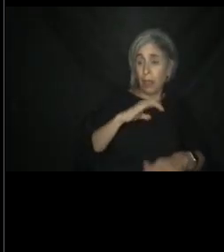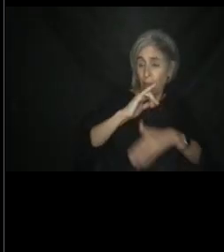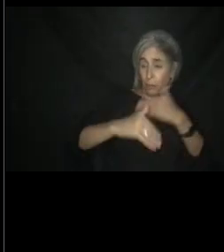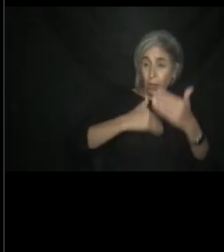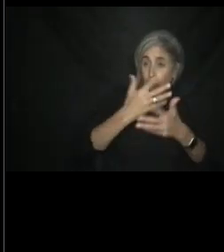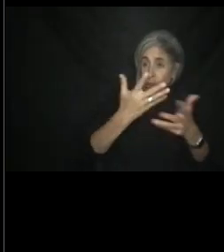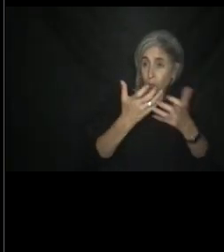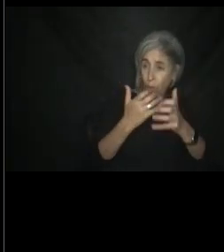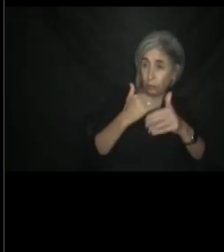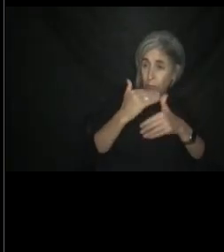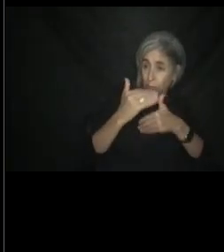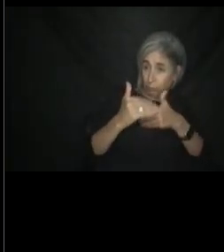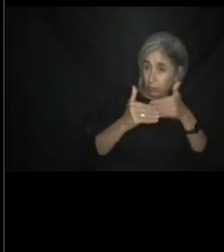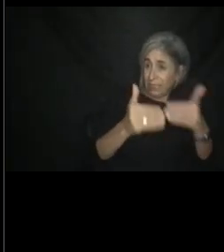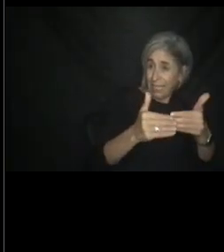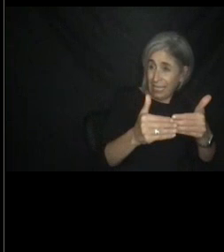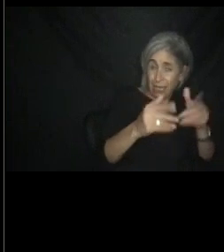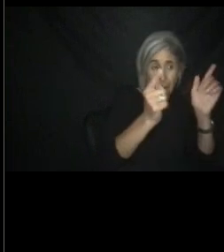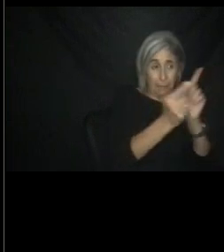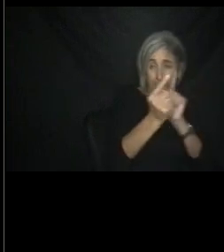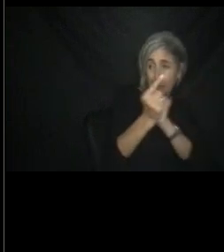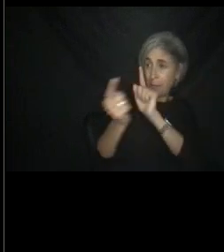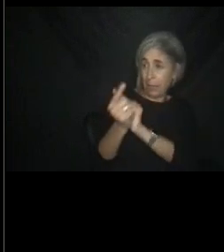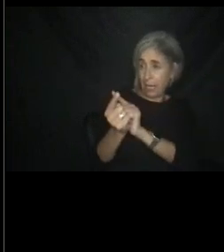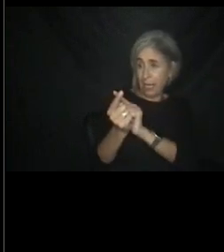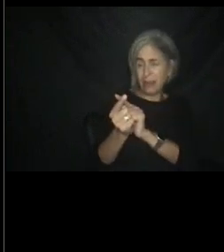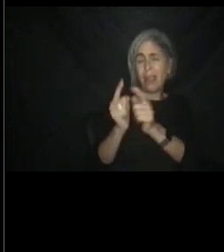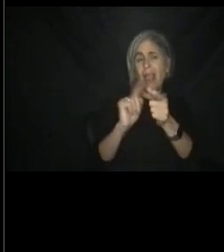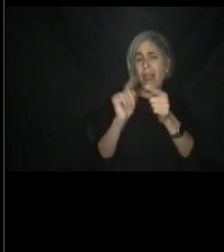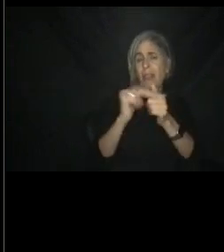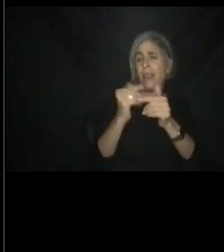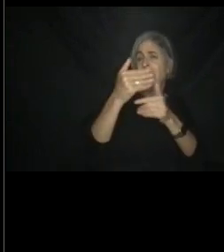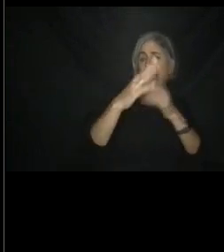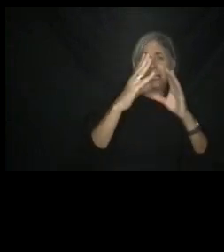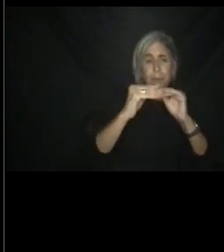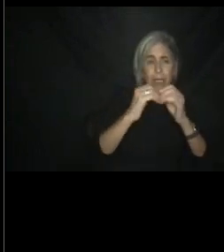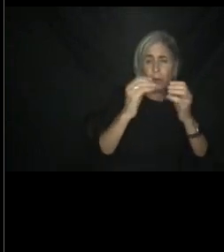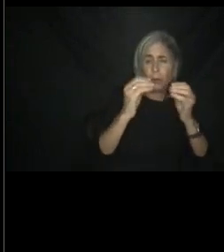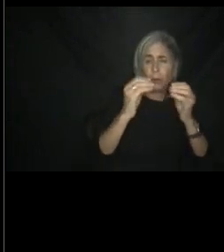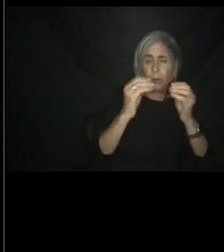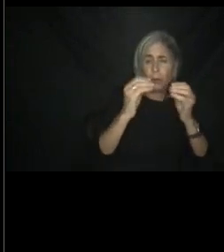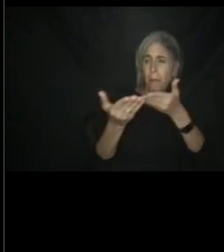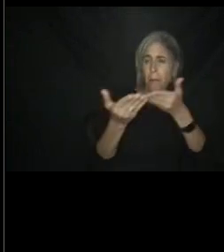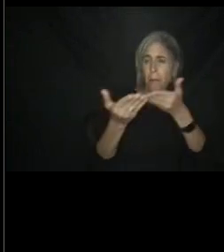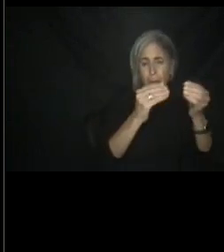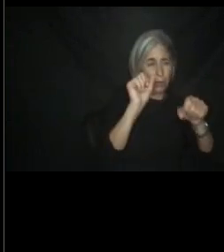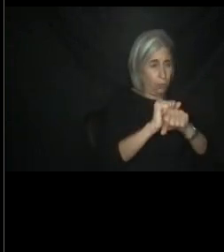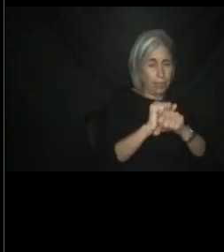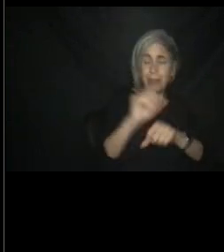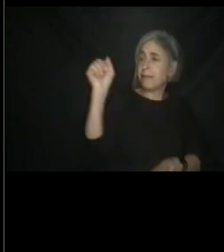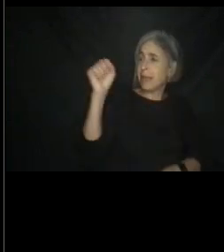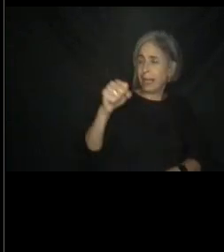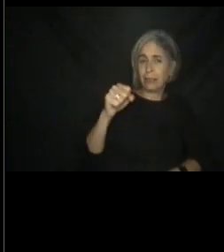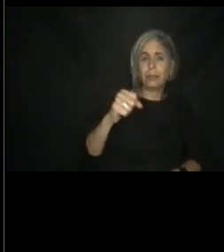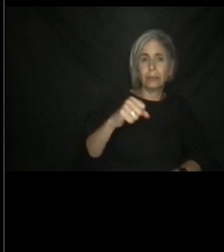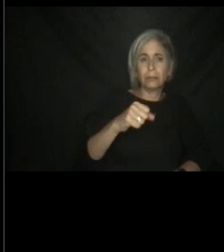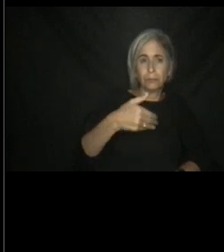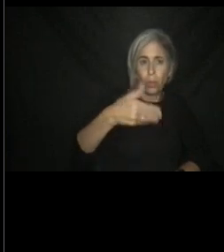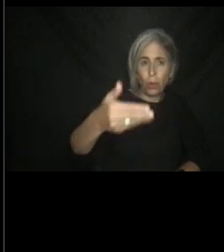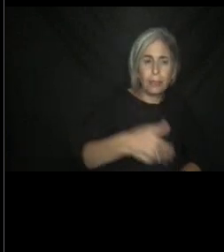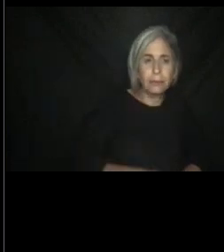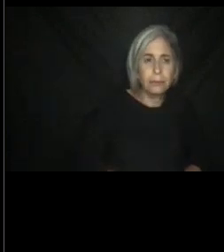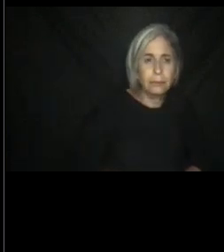like to proceed in? Meet with us individually, then we'll come back next meeting with something more concrete. All right, we have a consensus. Yes, go ahead. Before you